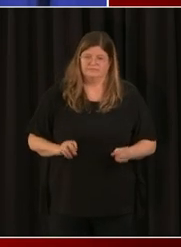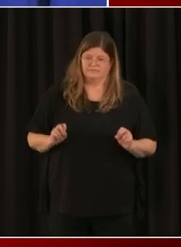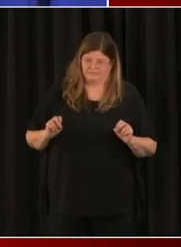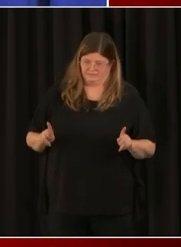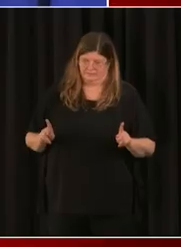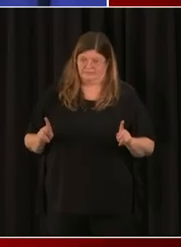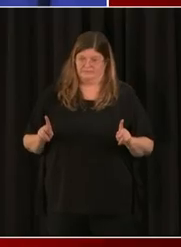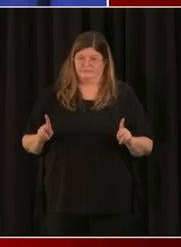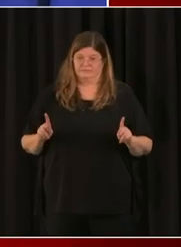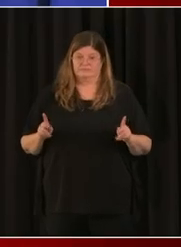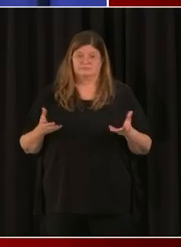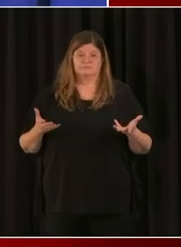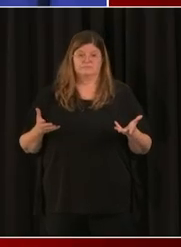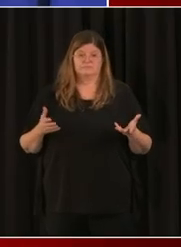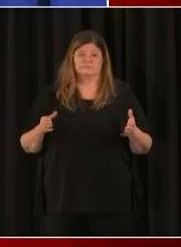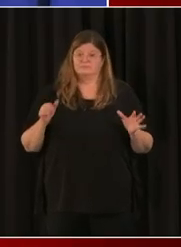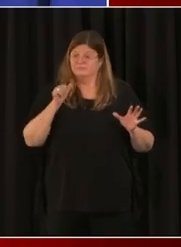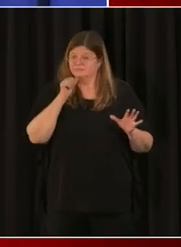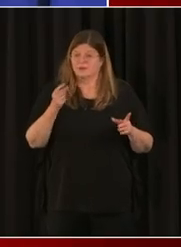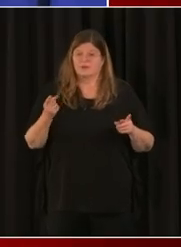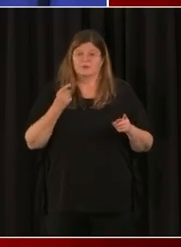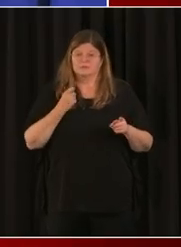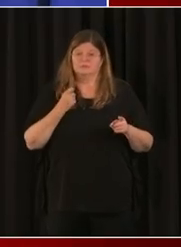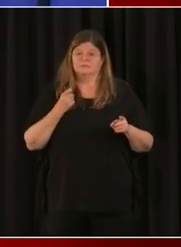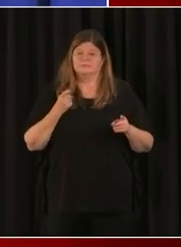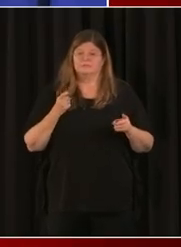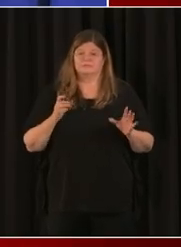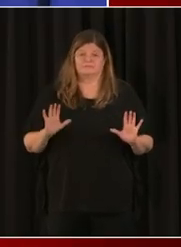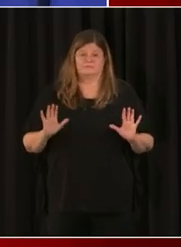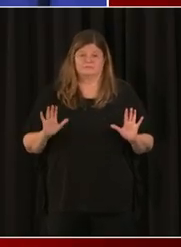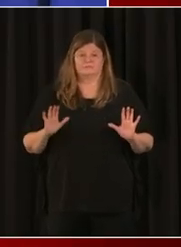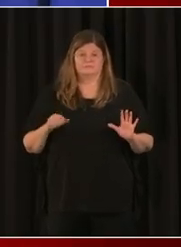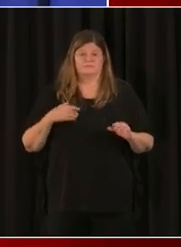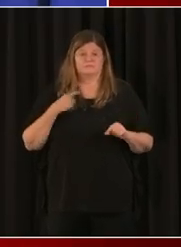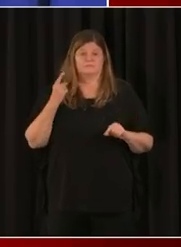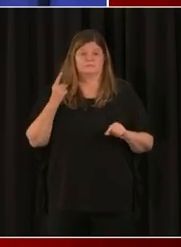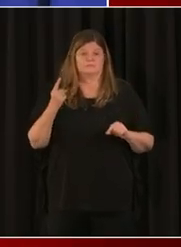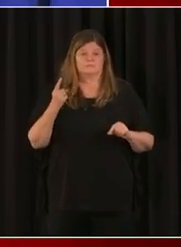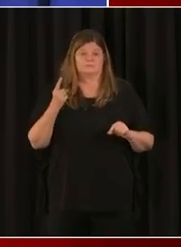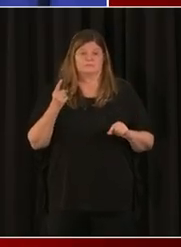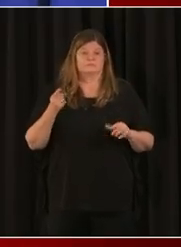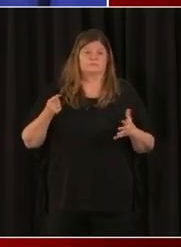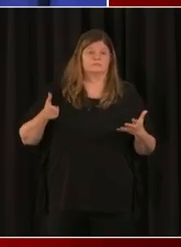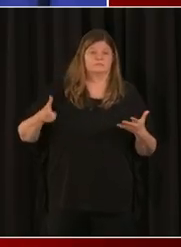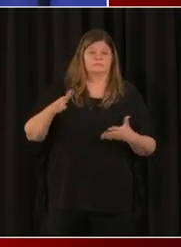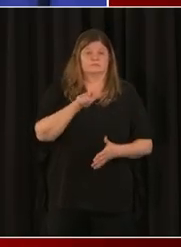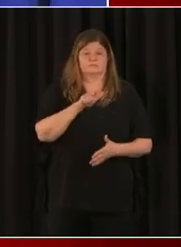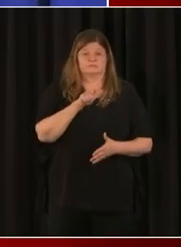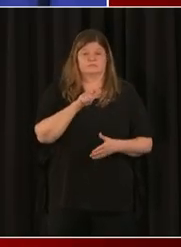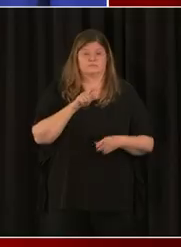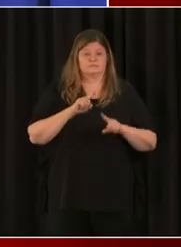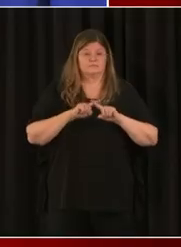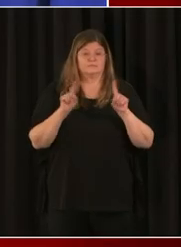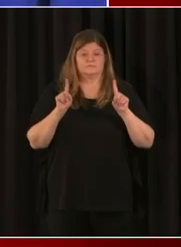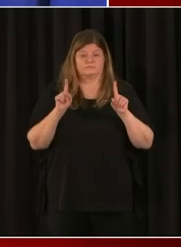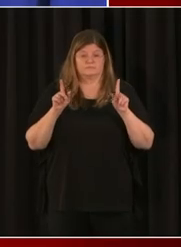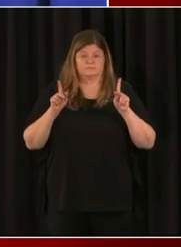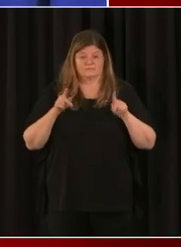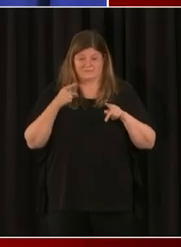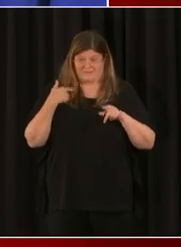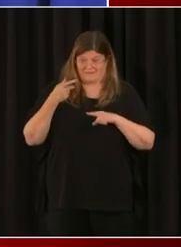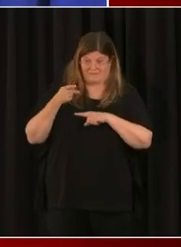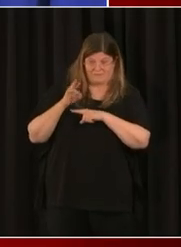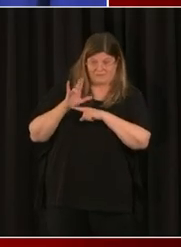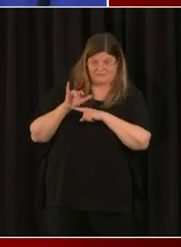Okay, is anybody not asked a question who wants to ask? Okay, I'm going to take another swoop around this way, and then also if you have public